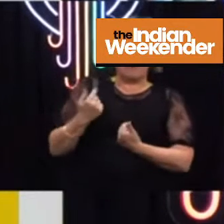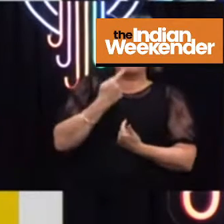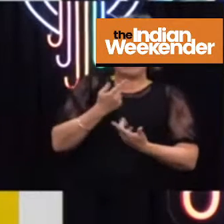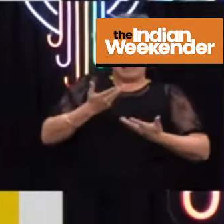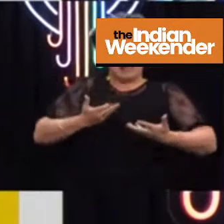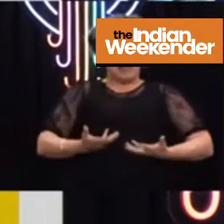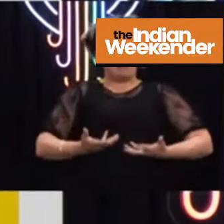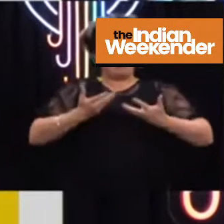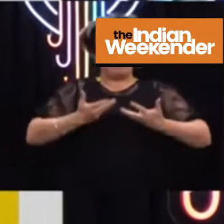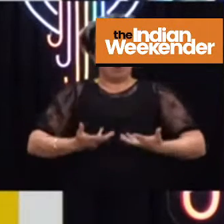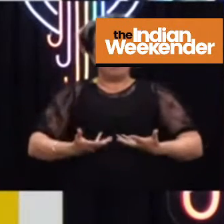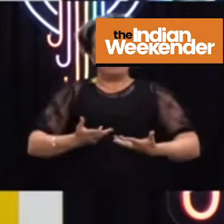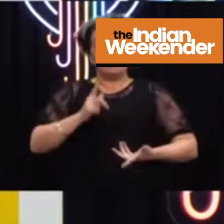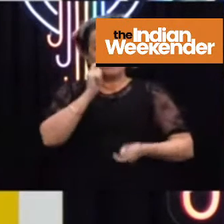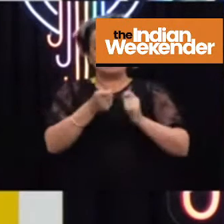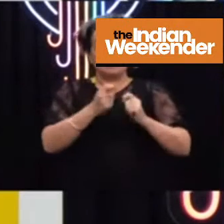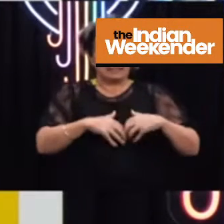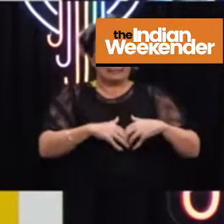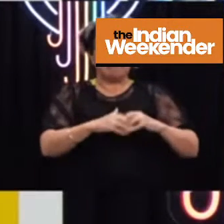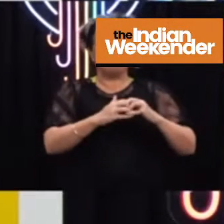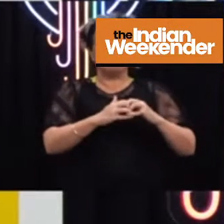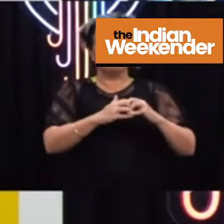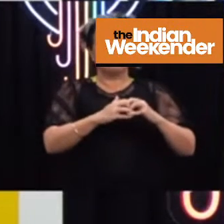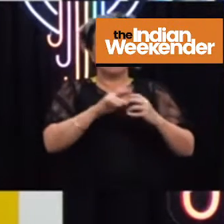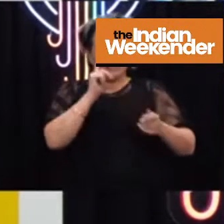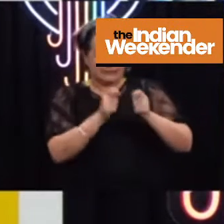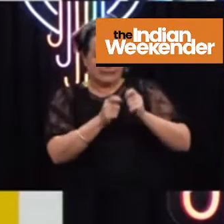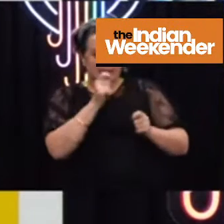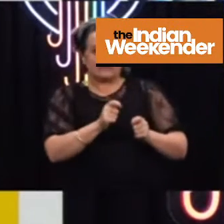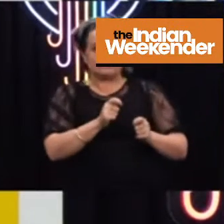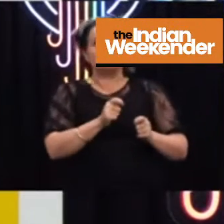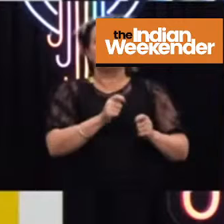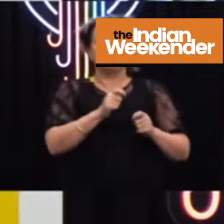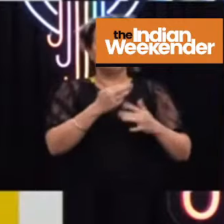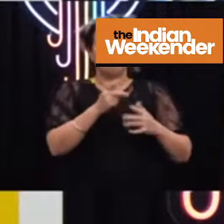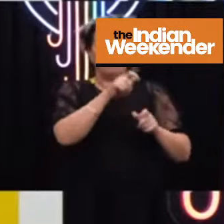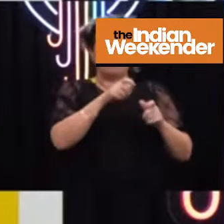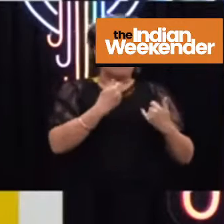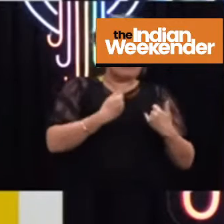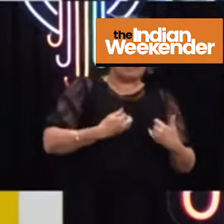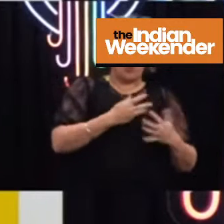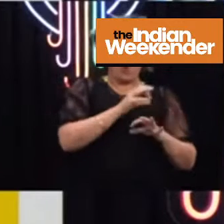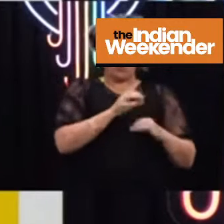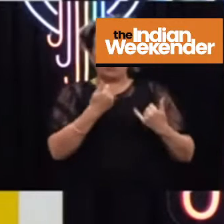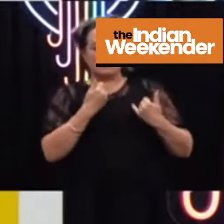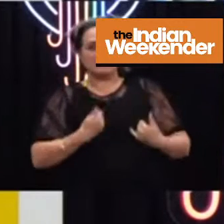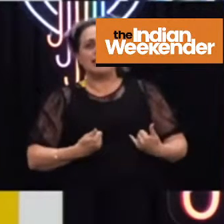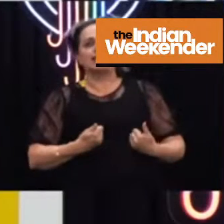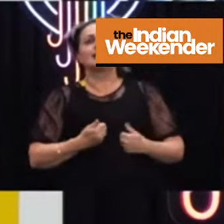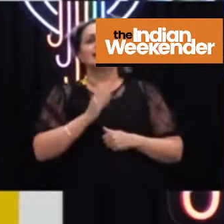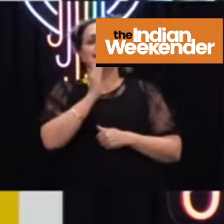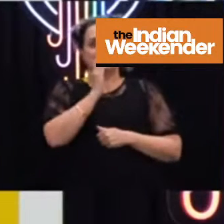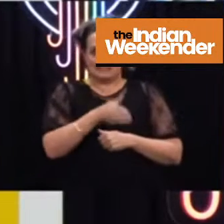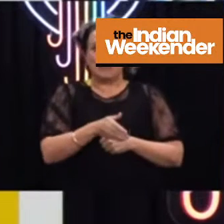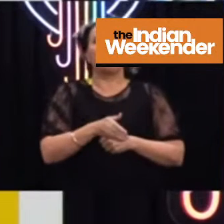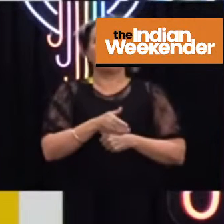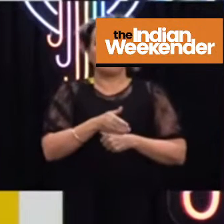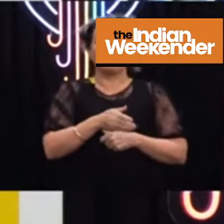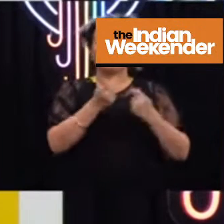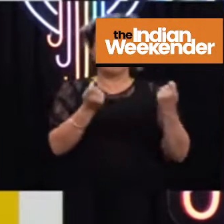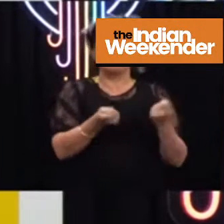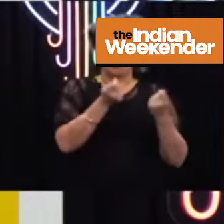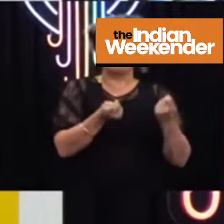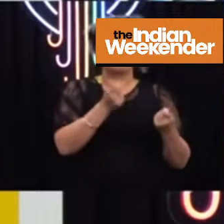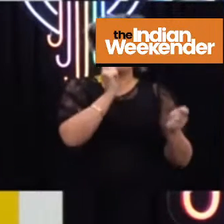environment, that their testing stations they've established for symptomatic and their asymptomatic plans are still reaching into those communities at high rates. But